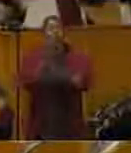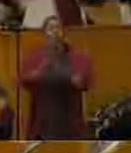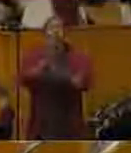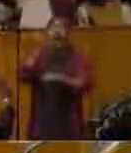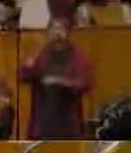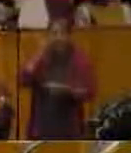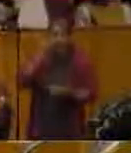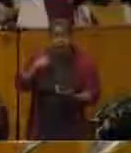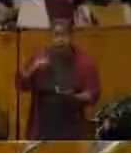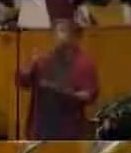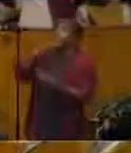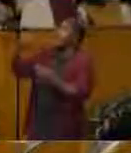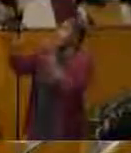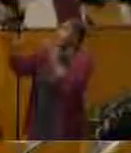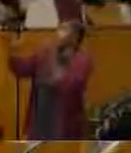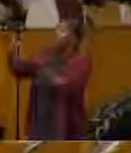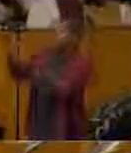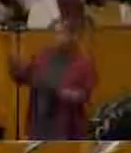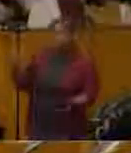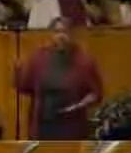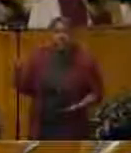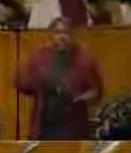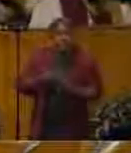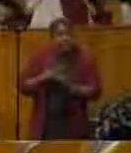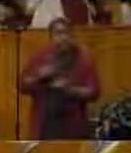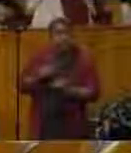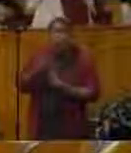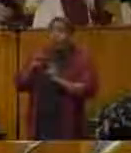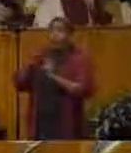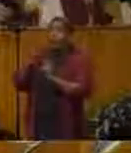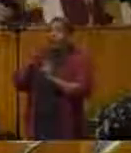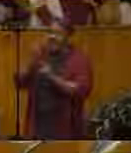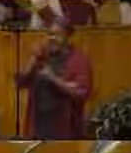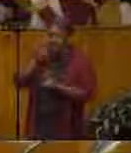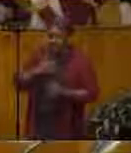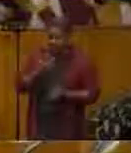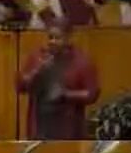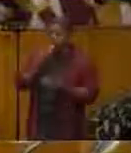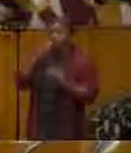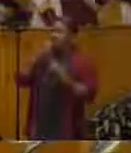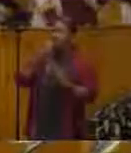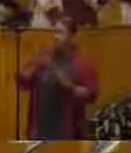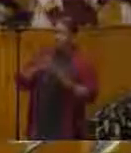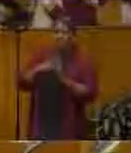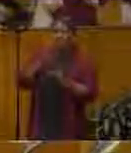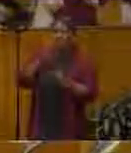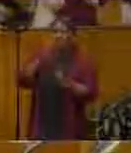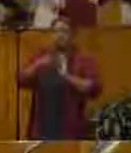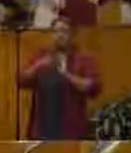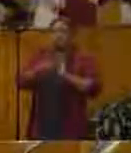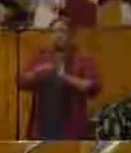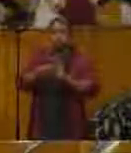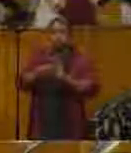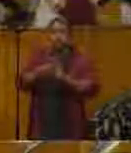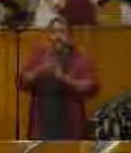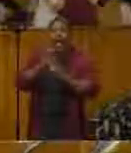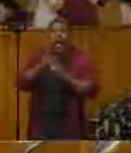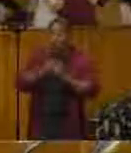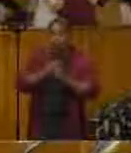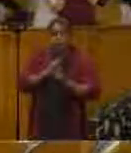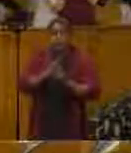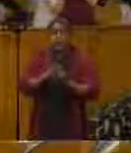And if I'm thankful, then I give back to God as a shine of who I really am.